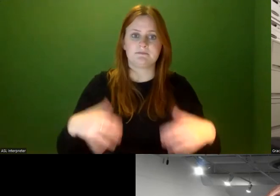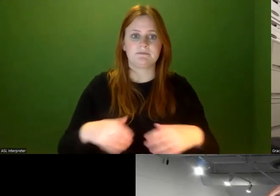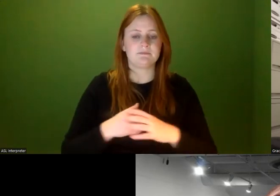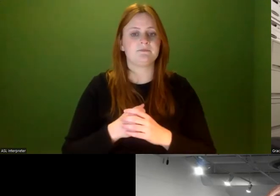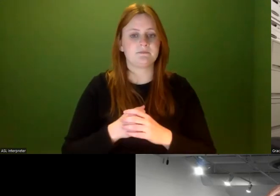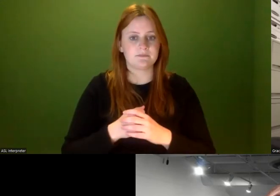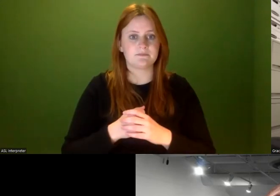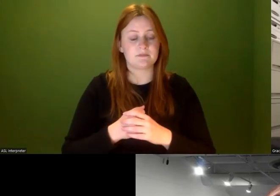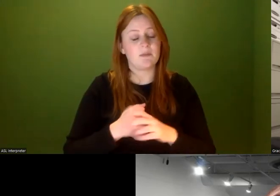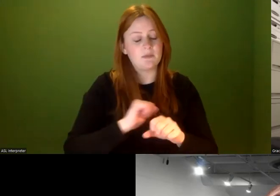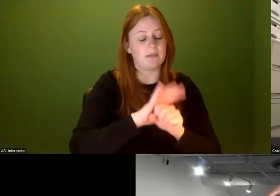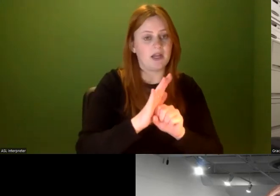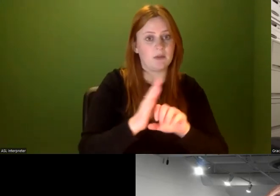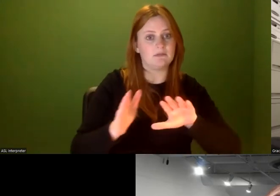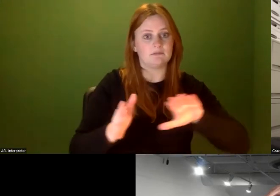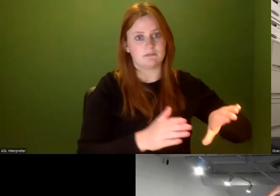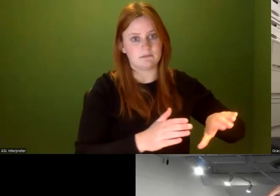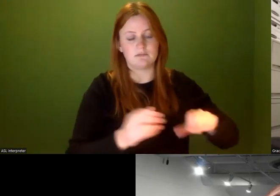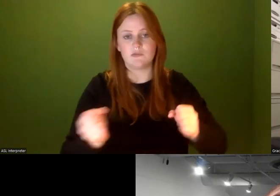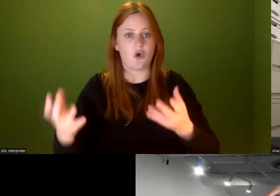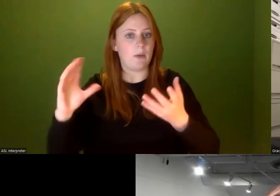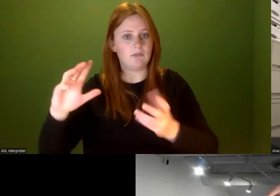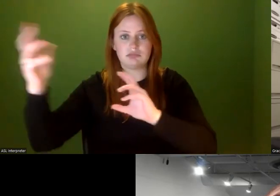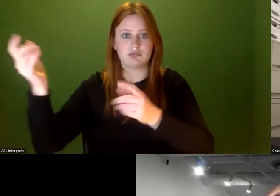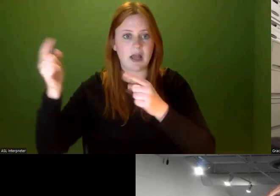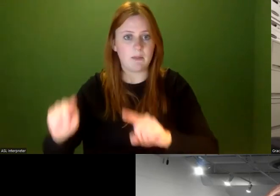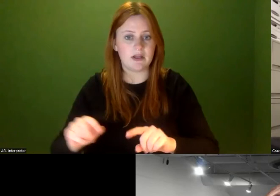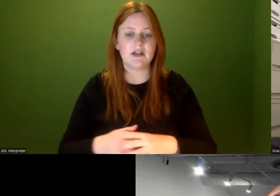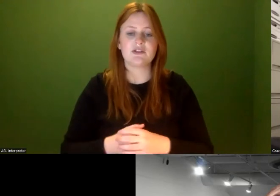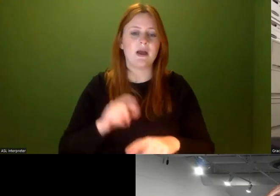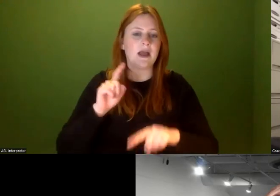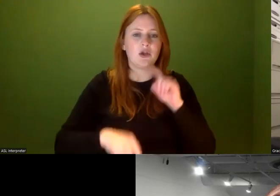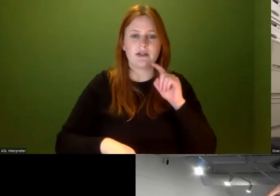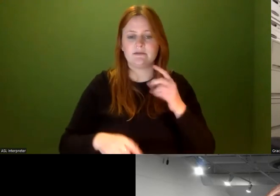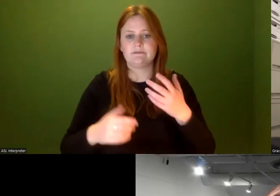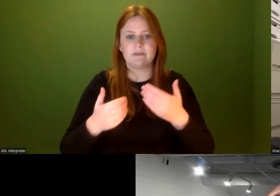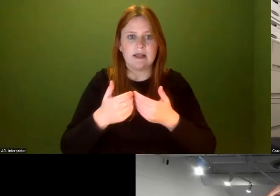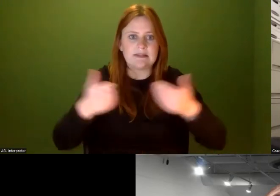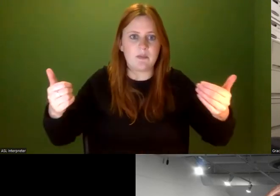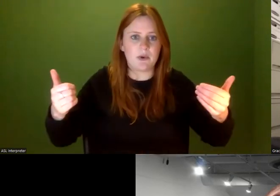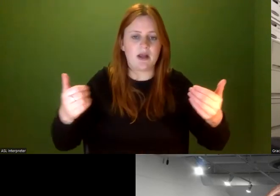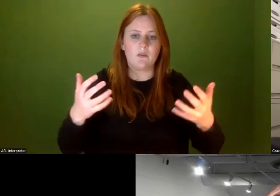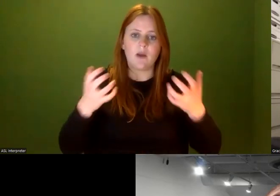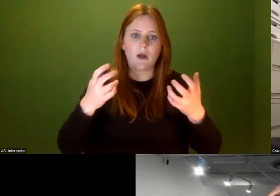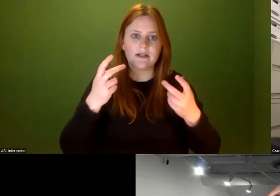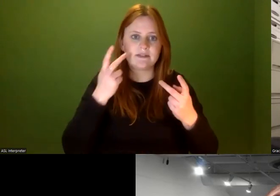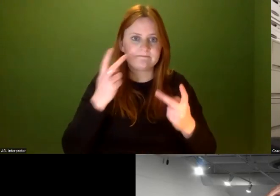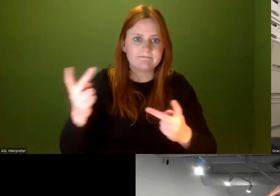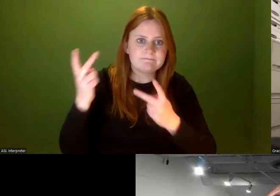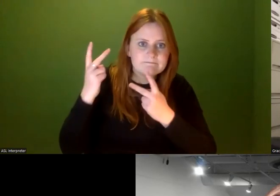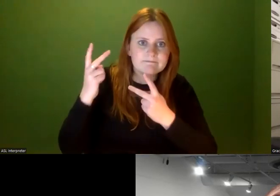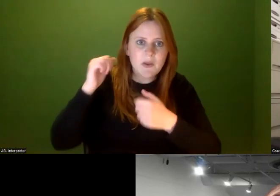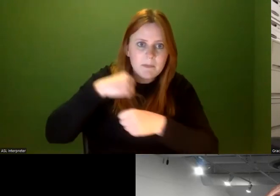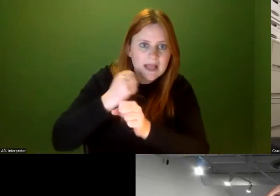aside from the pandemic itself. So I couldn't separate anymore what I wanted to commemorate. So now they're going to be a little